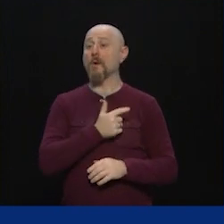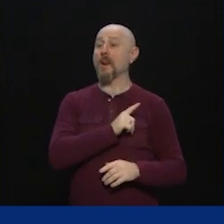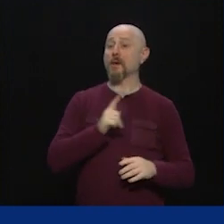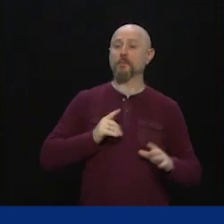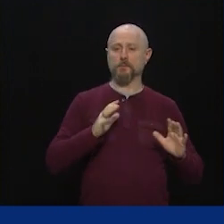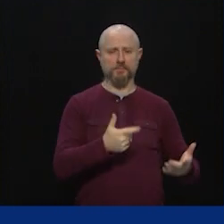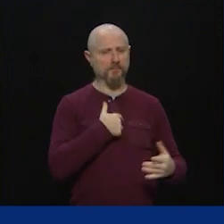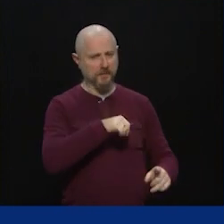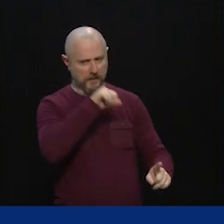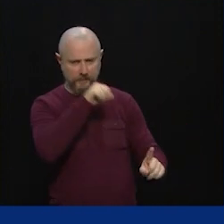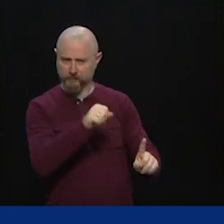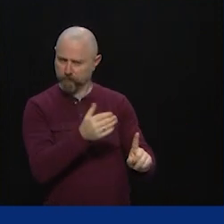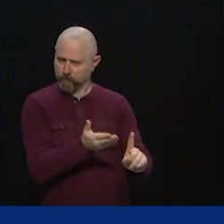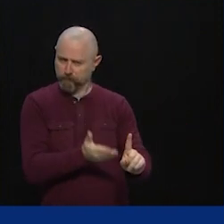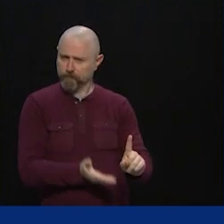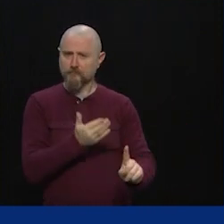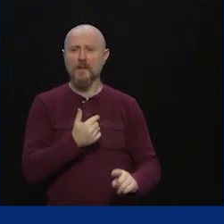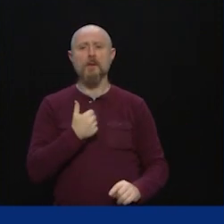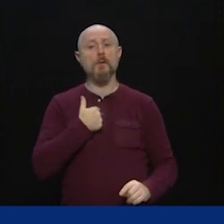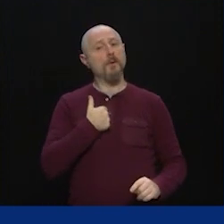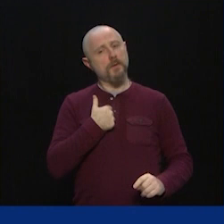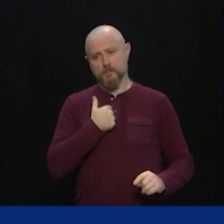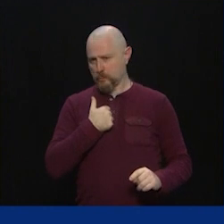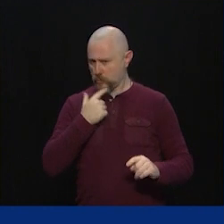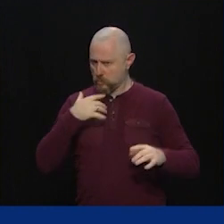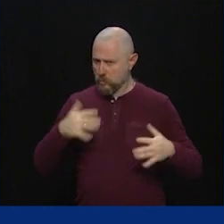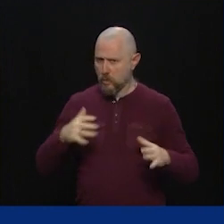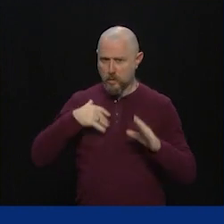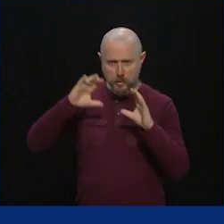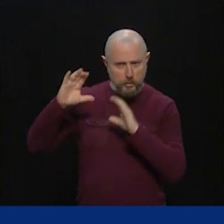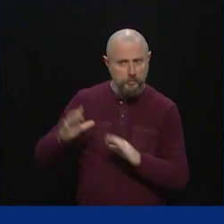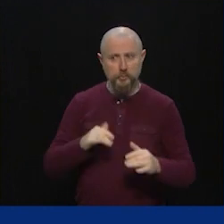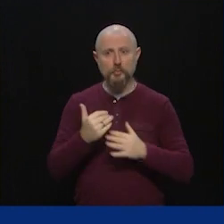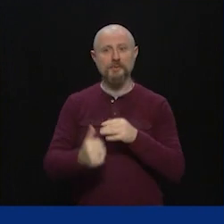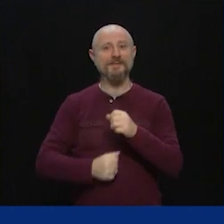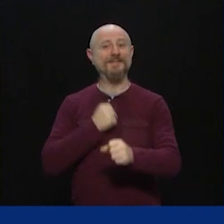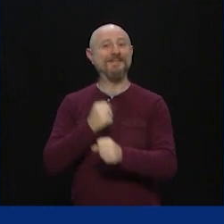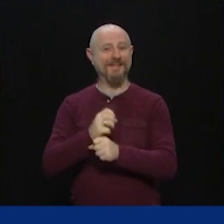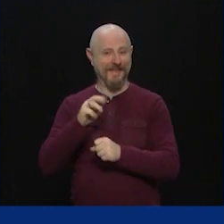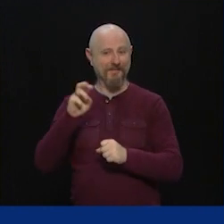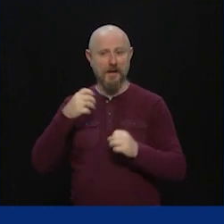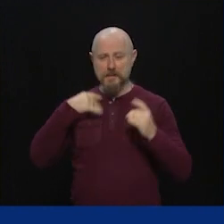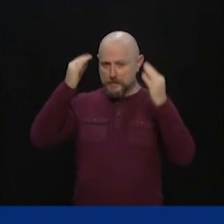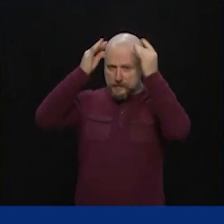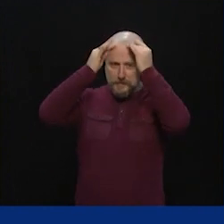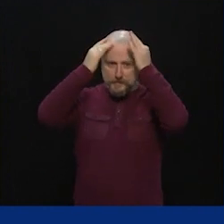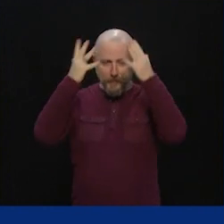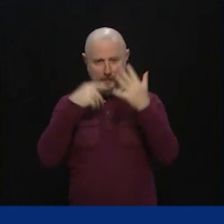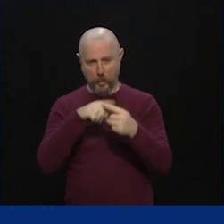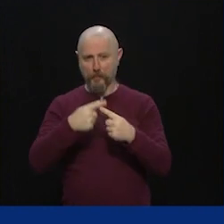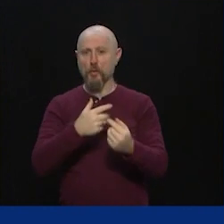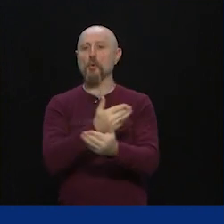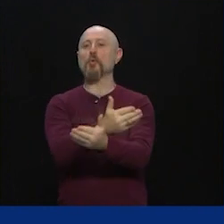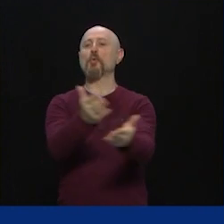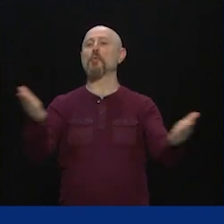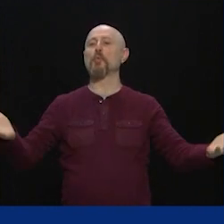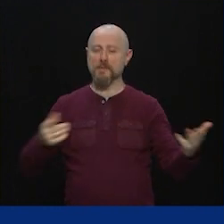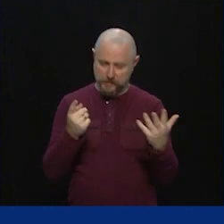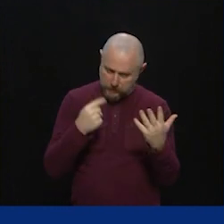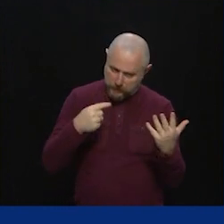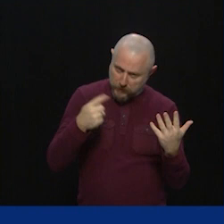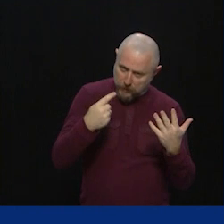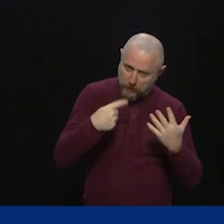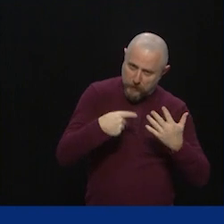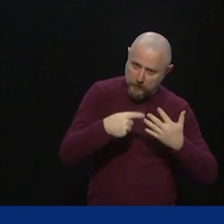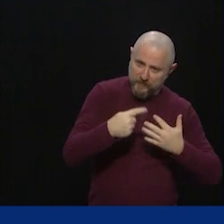a long New Year's Eve sometimes thinking about all of you, going through over nearly 500 bills that had to be dealt with before